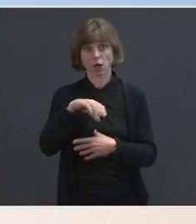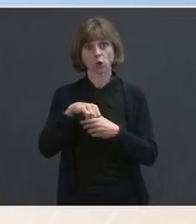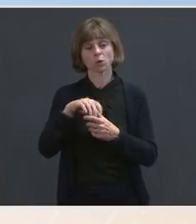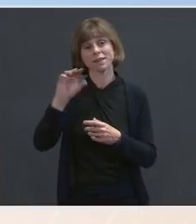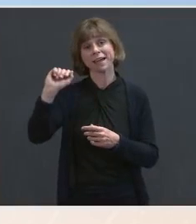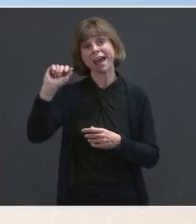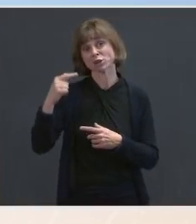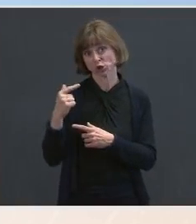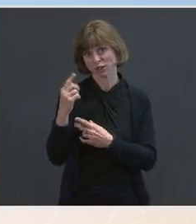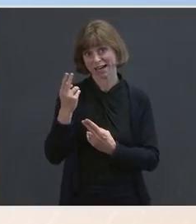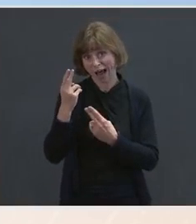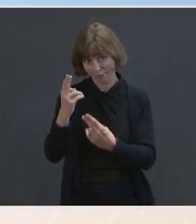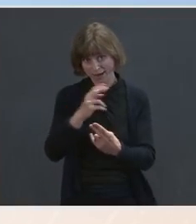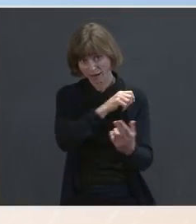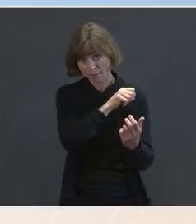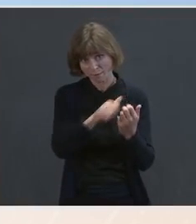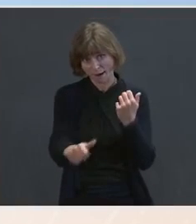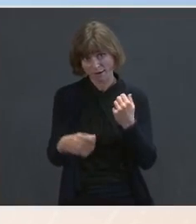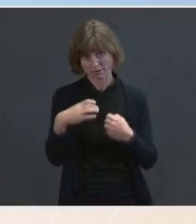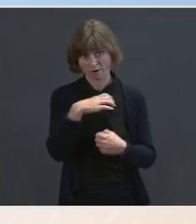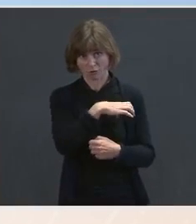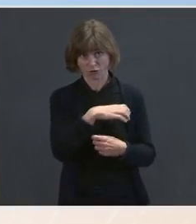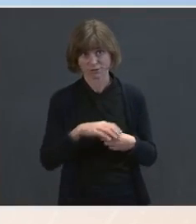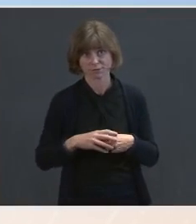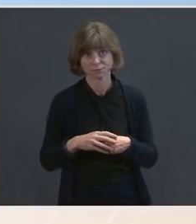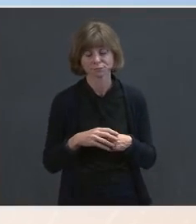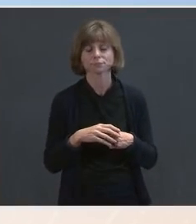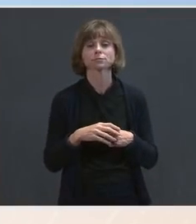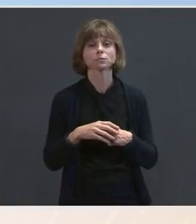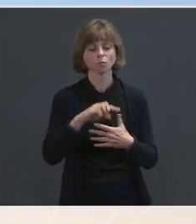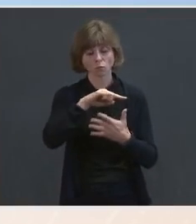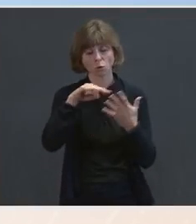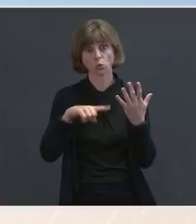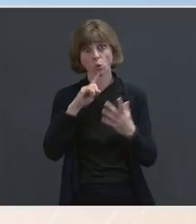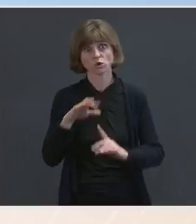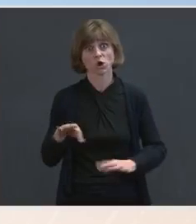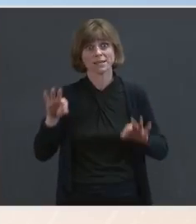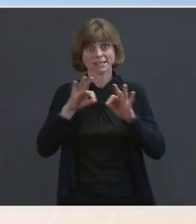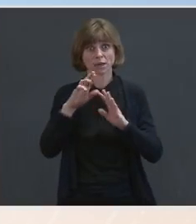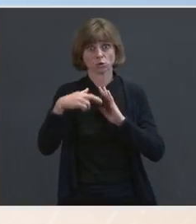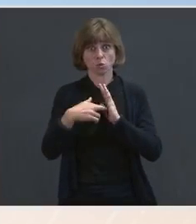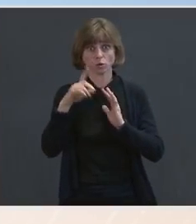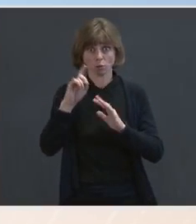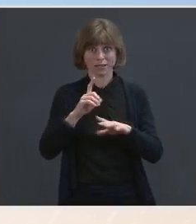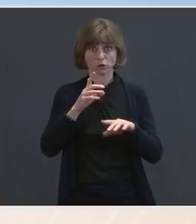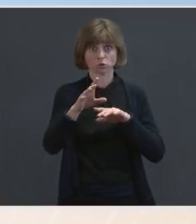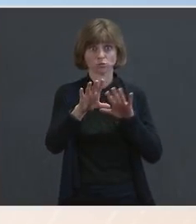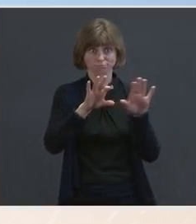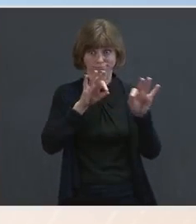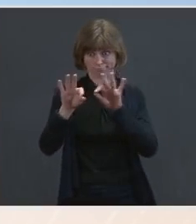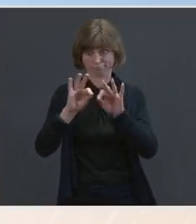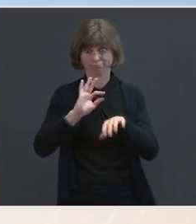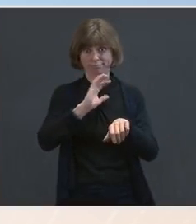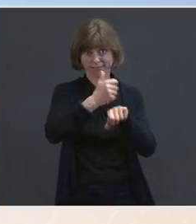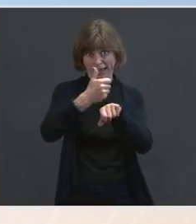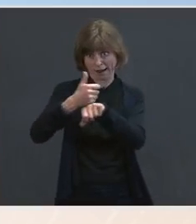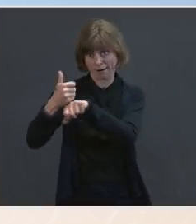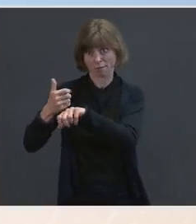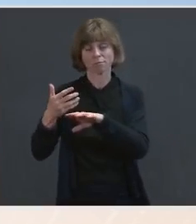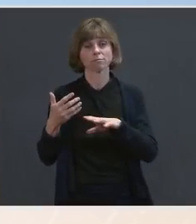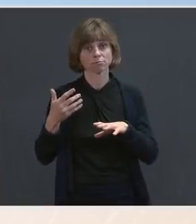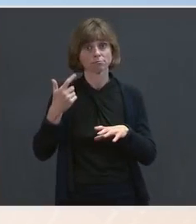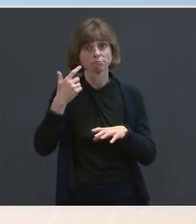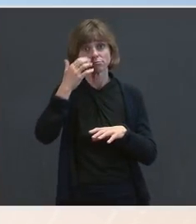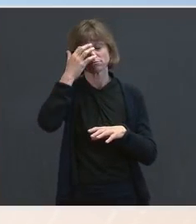States, through Congress, because those are essential roles we need to have in place leading these departments. As you know, he's nominated